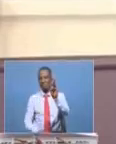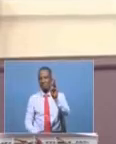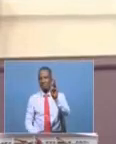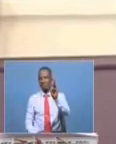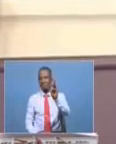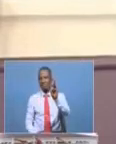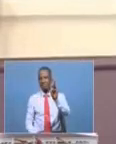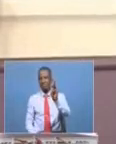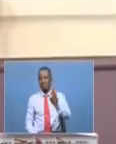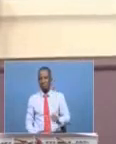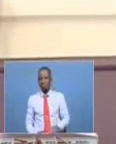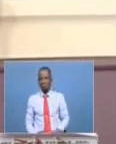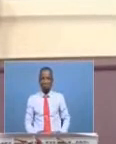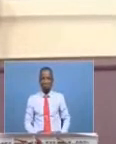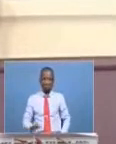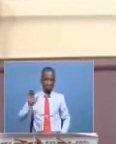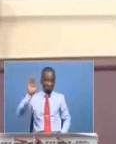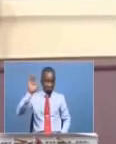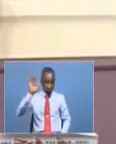My lords,